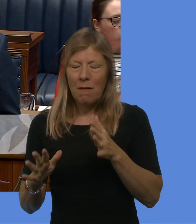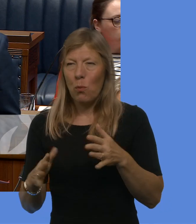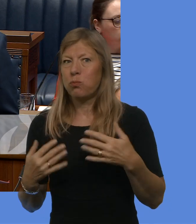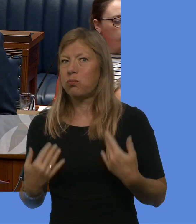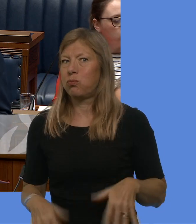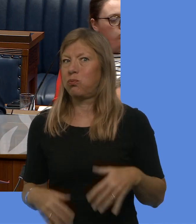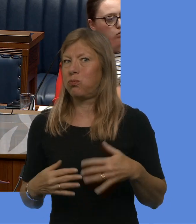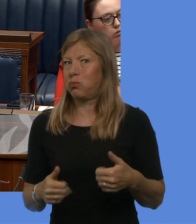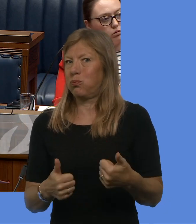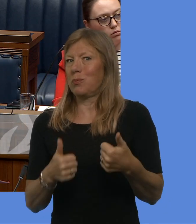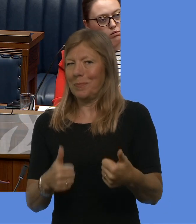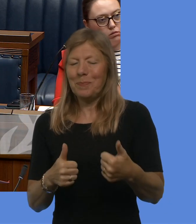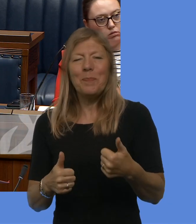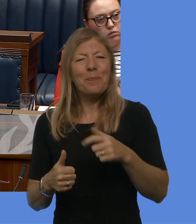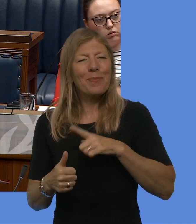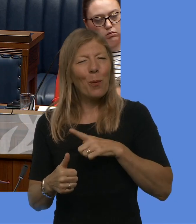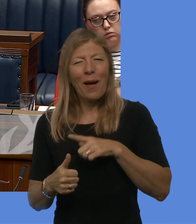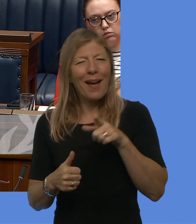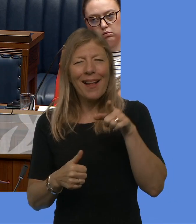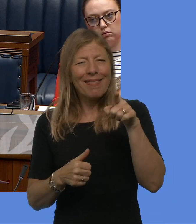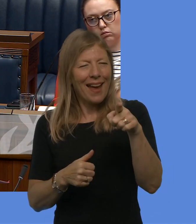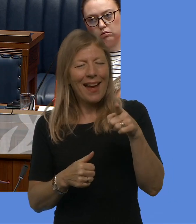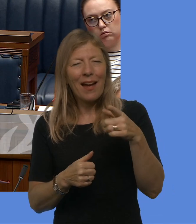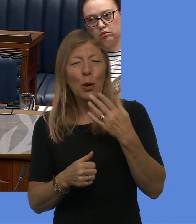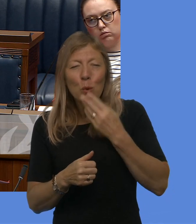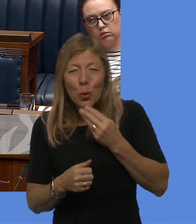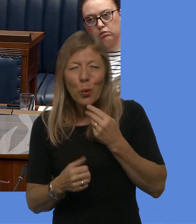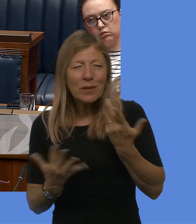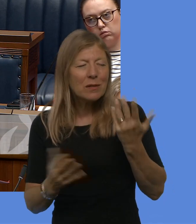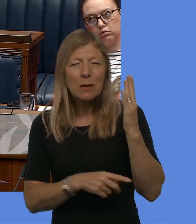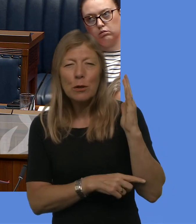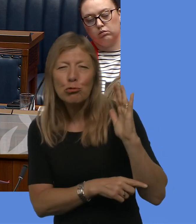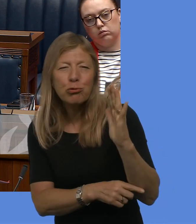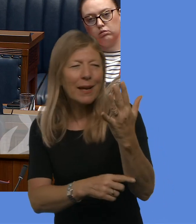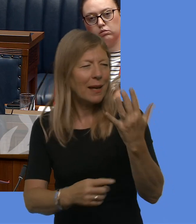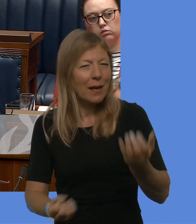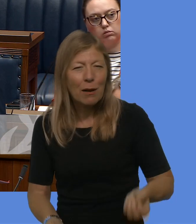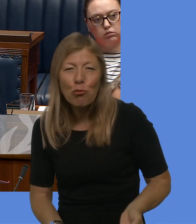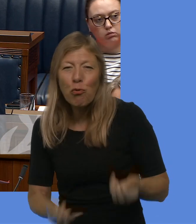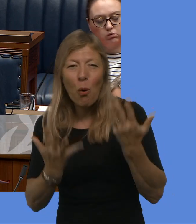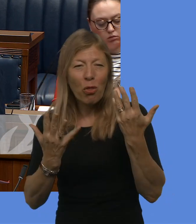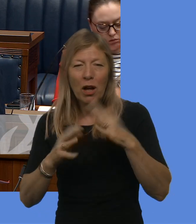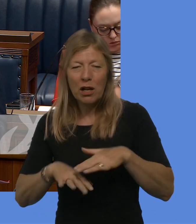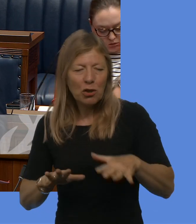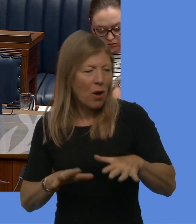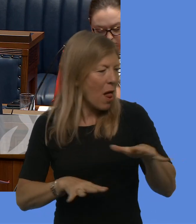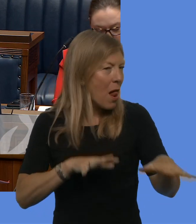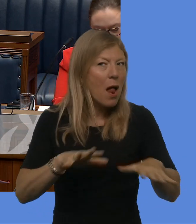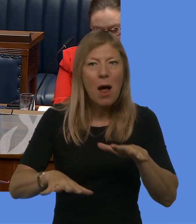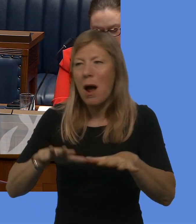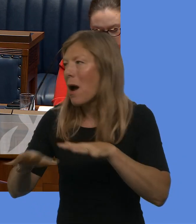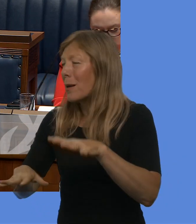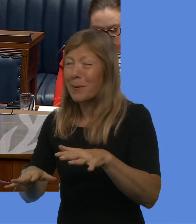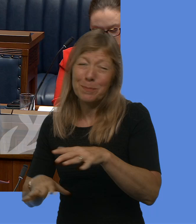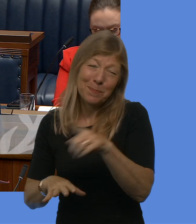the trees and different vegetation that is within their estate. And you can see, children and young people love to